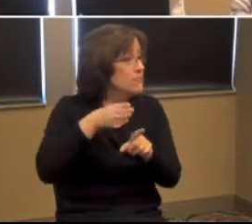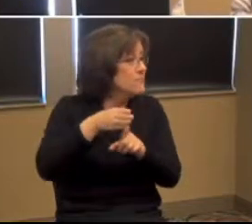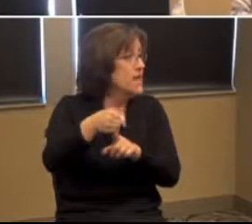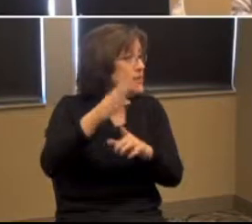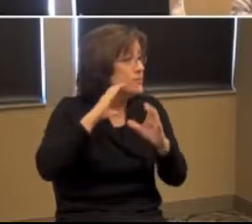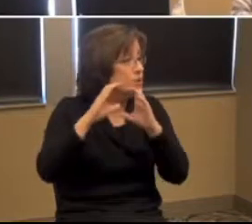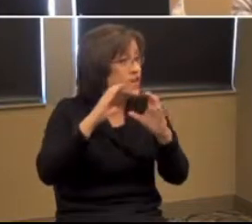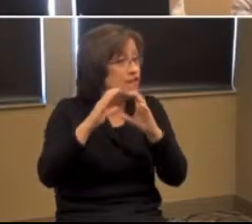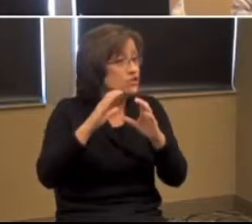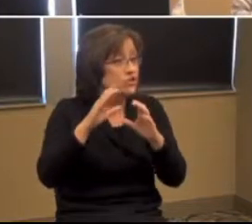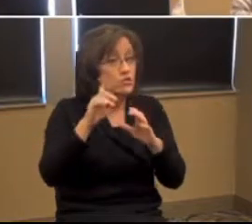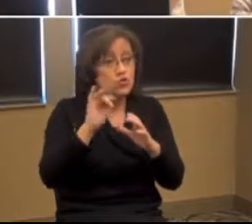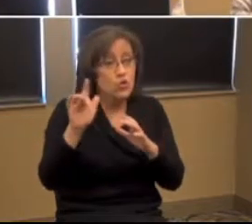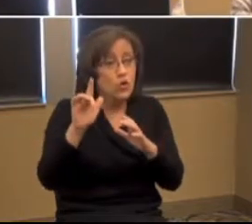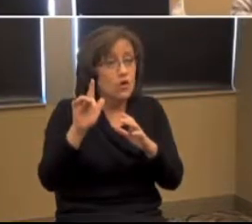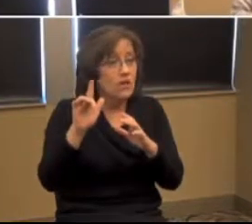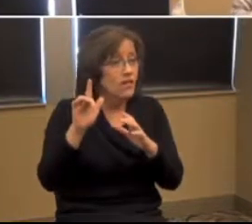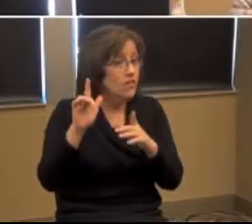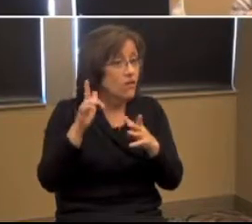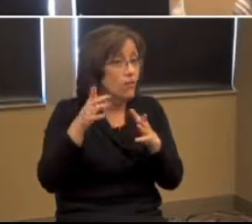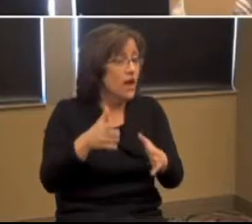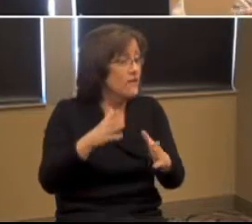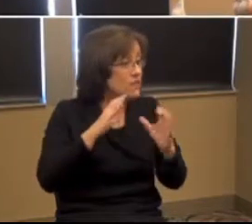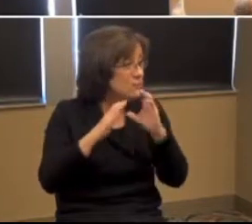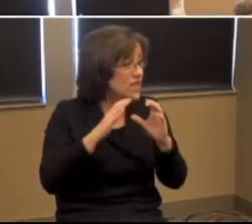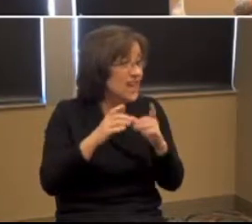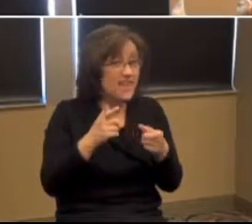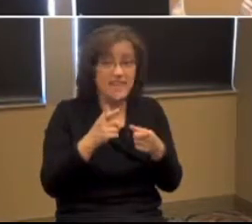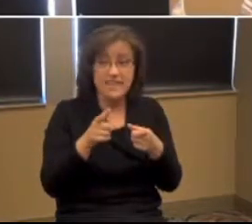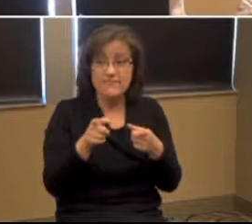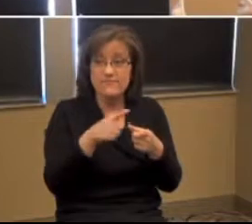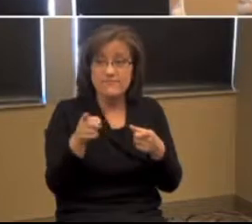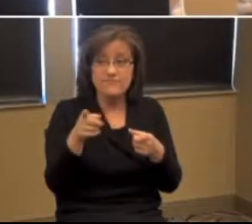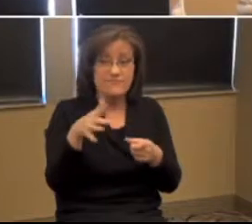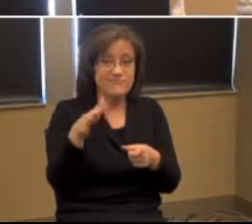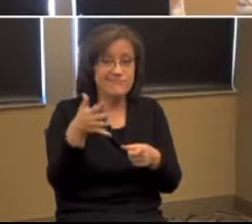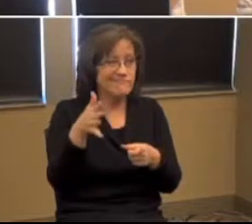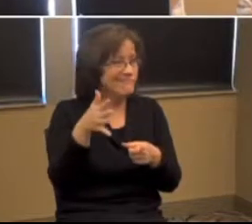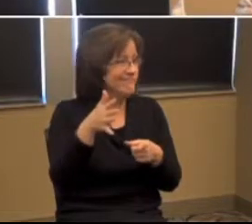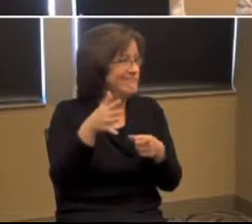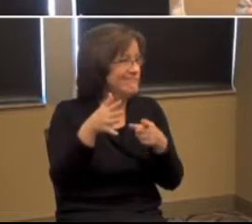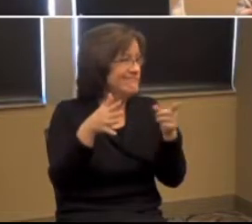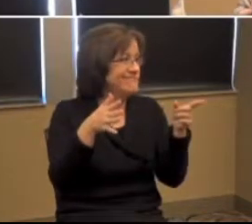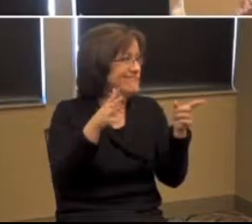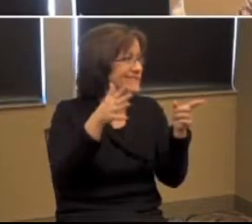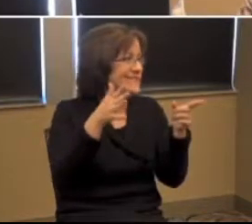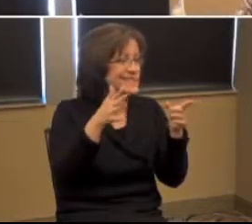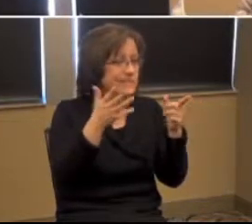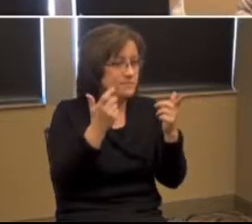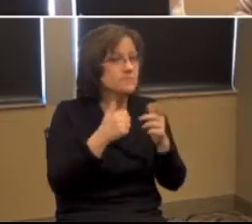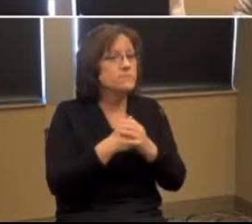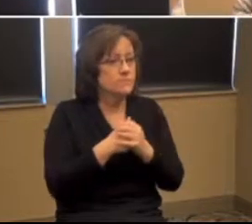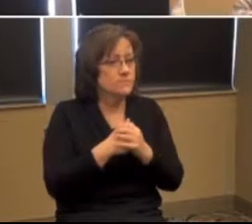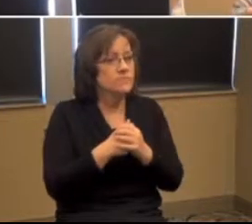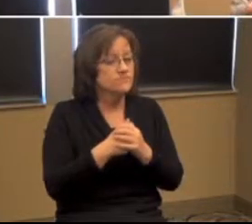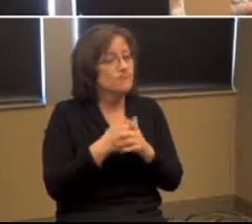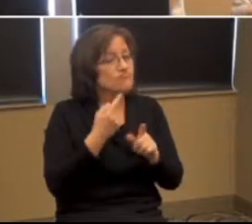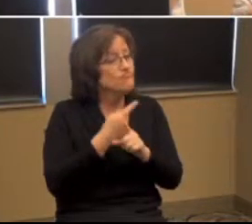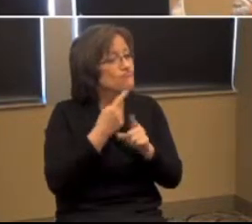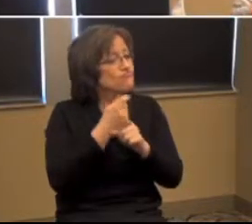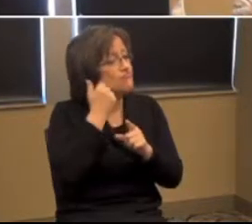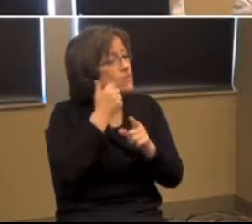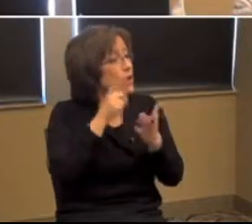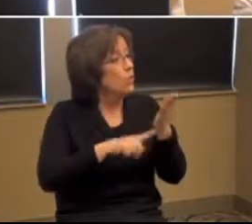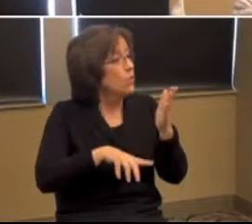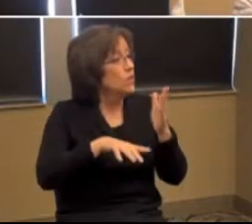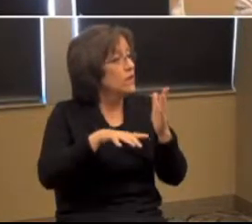communication tool or modality? Seeing some kind of typically what we find is the